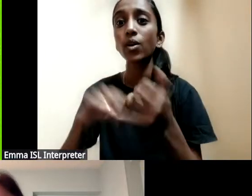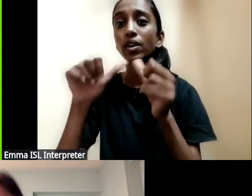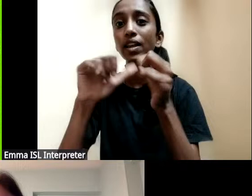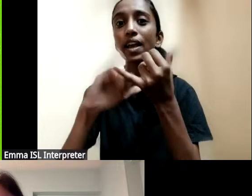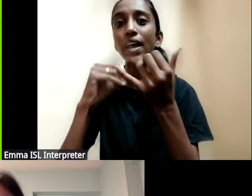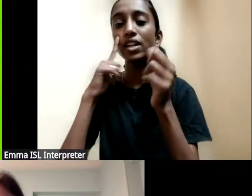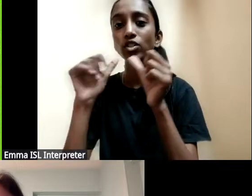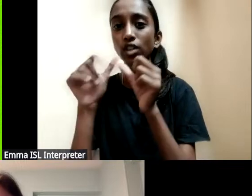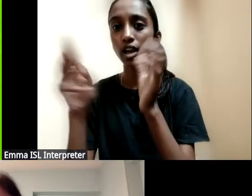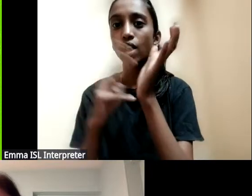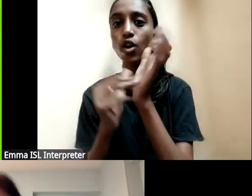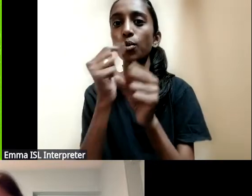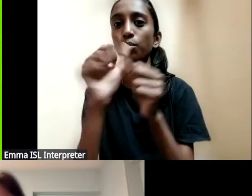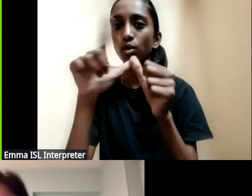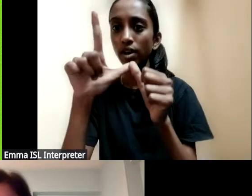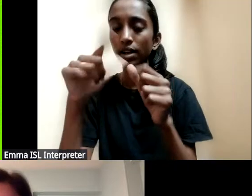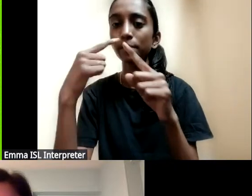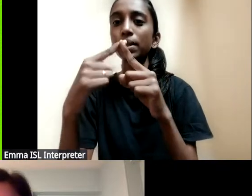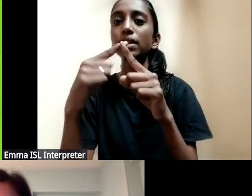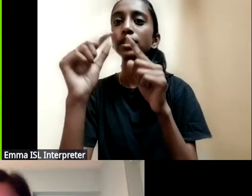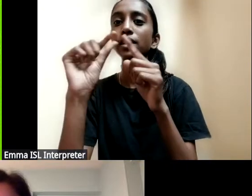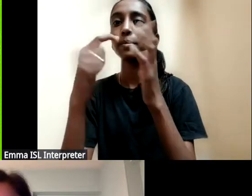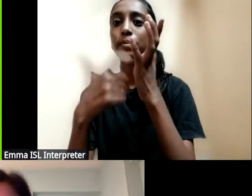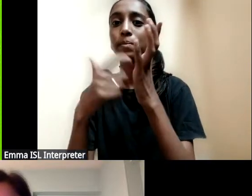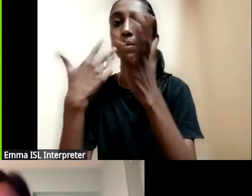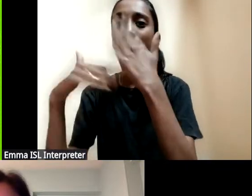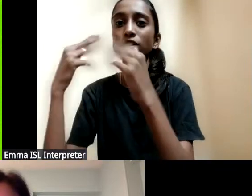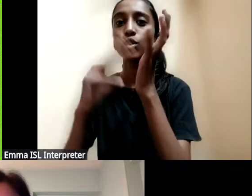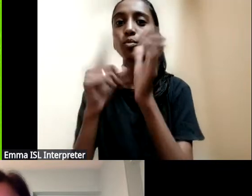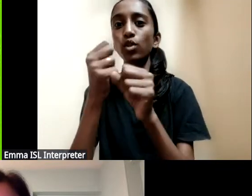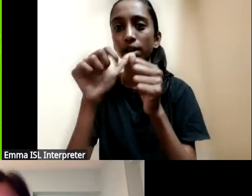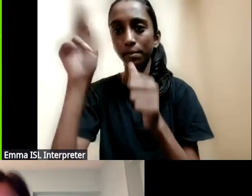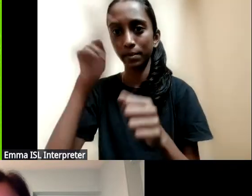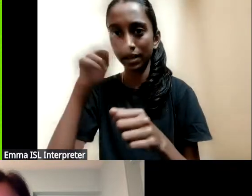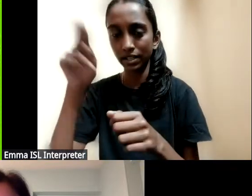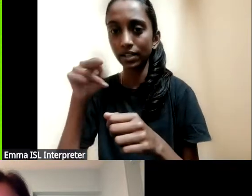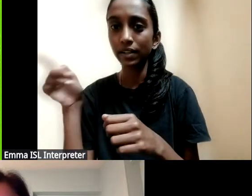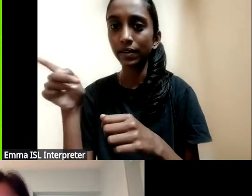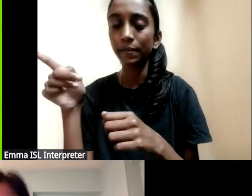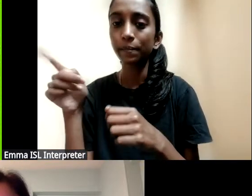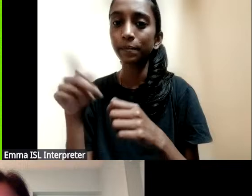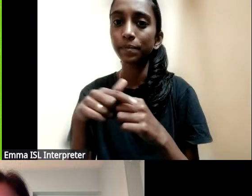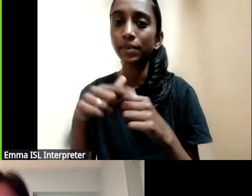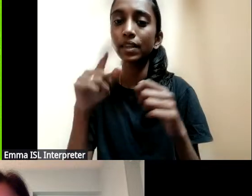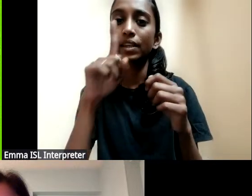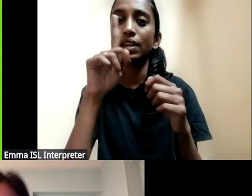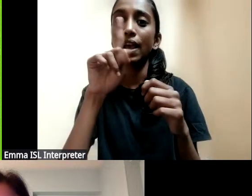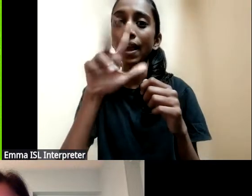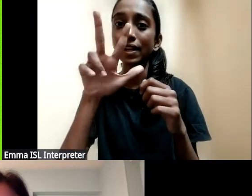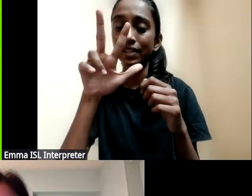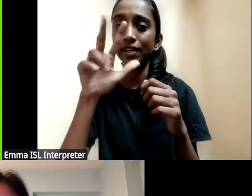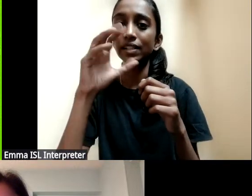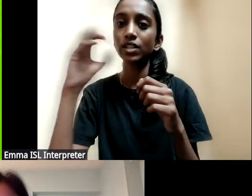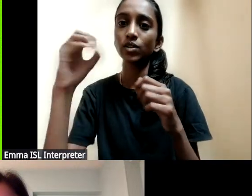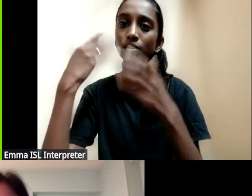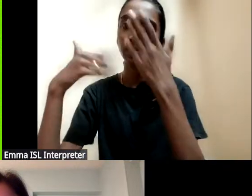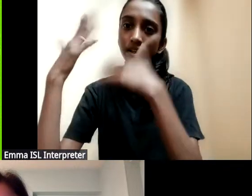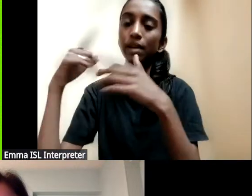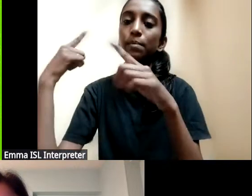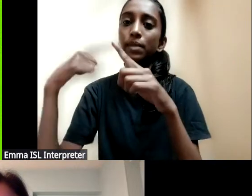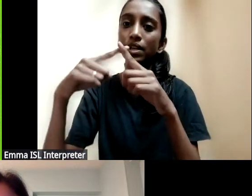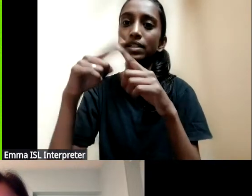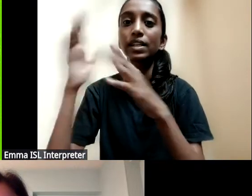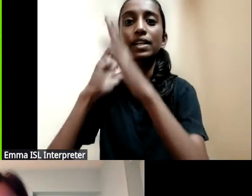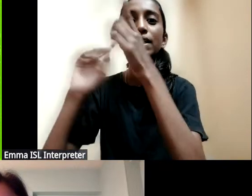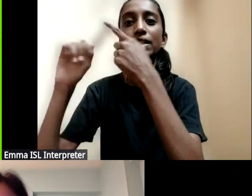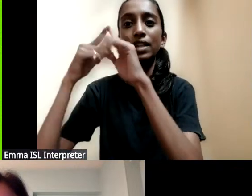Mughal and provincial Mughal paintings, patronage, the long 18th century, and the history of collecting. She has